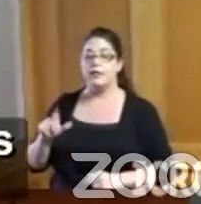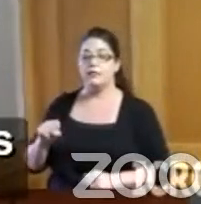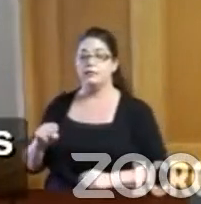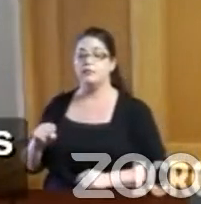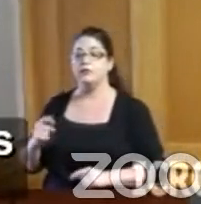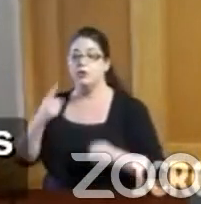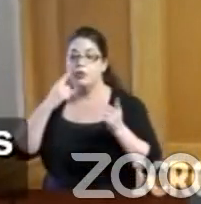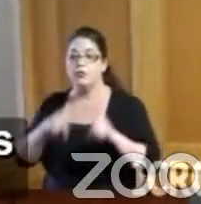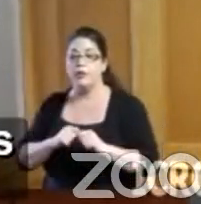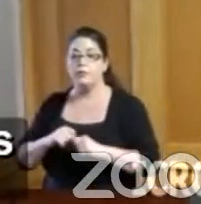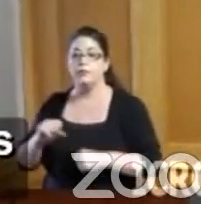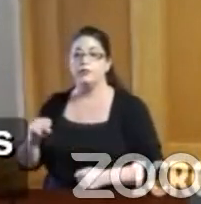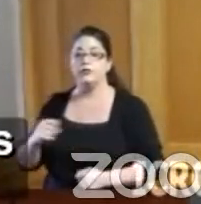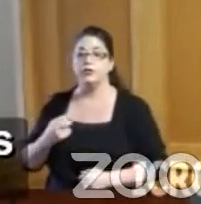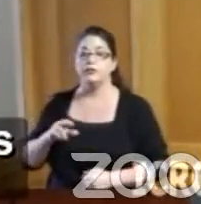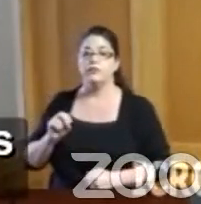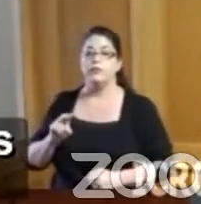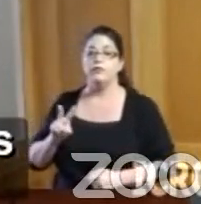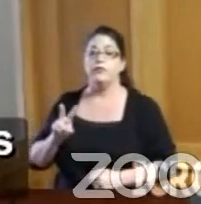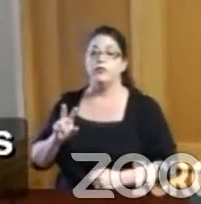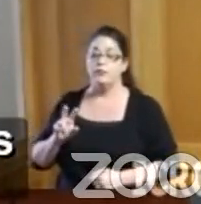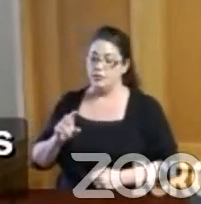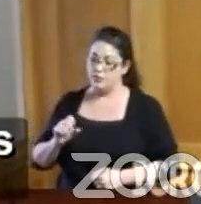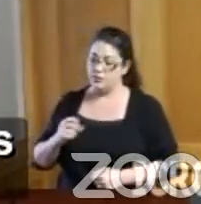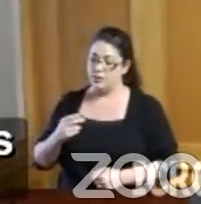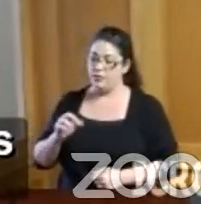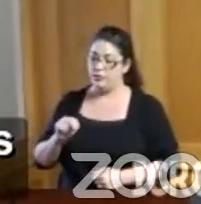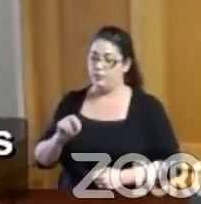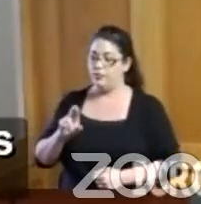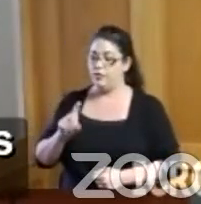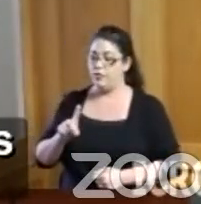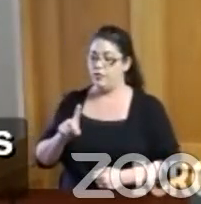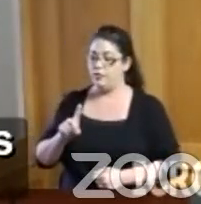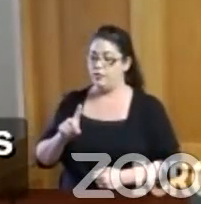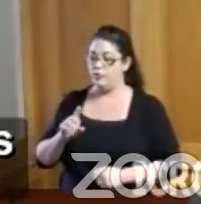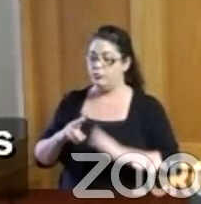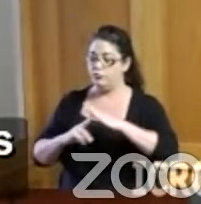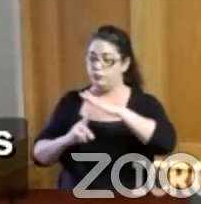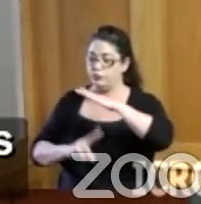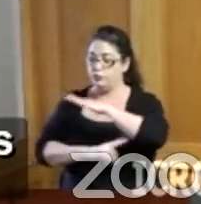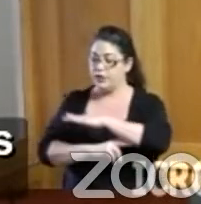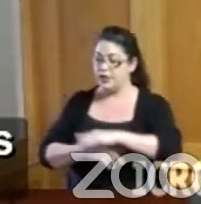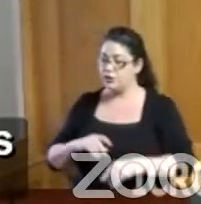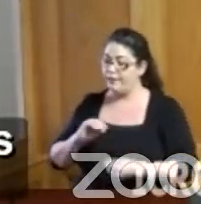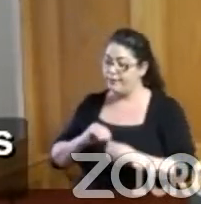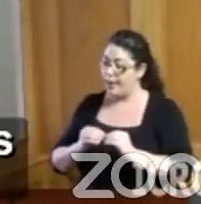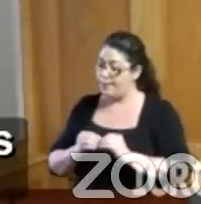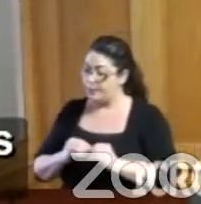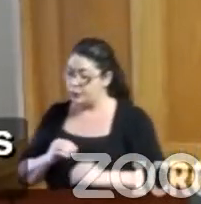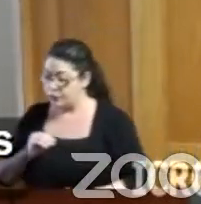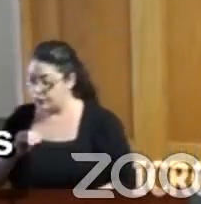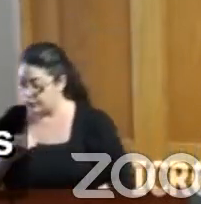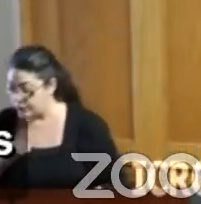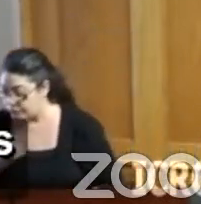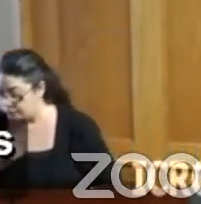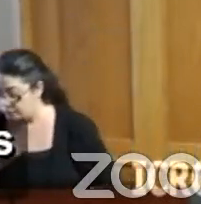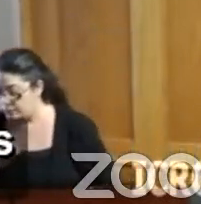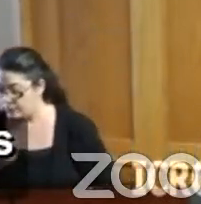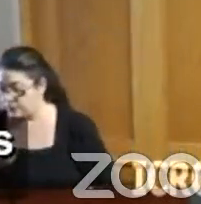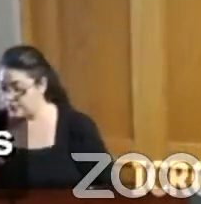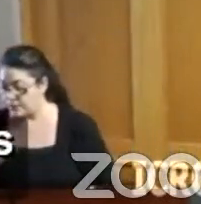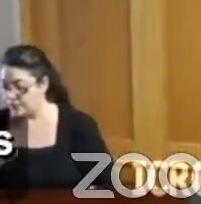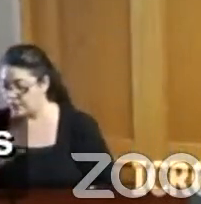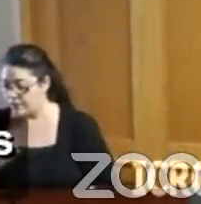the replacement of the Sharon Road Bridge, Project 501607. This allows the Village of Glendale to do the bidding